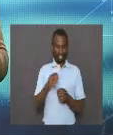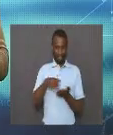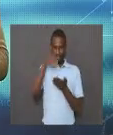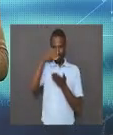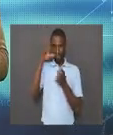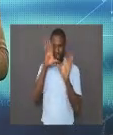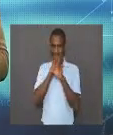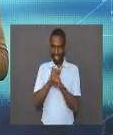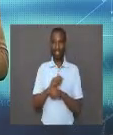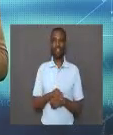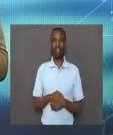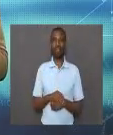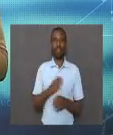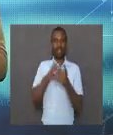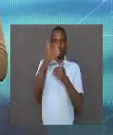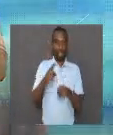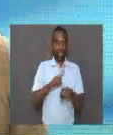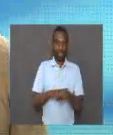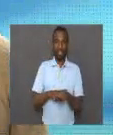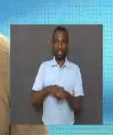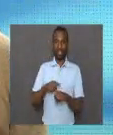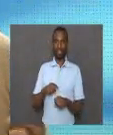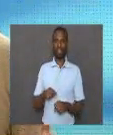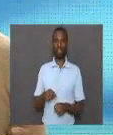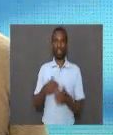and the kinetic theory of gases.